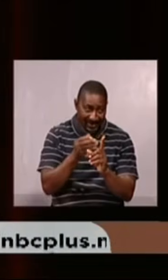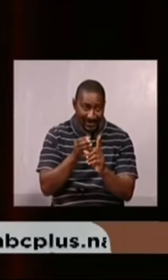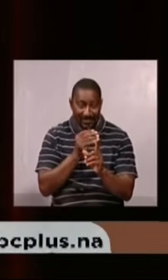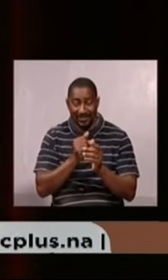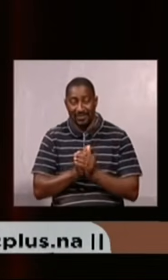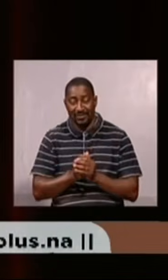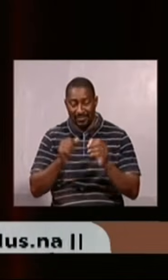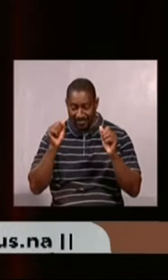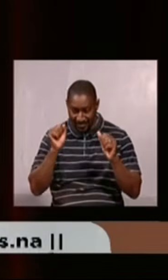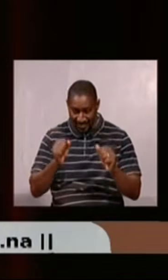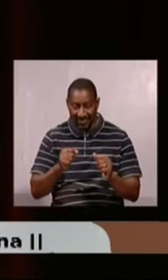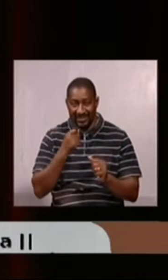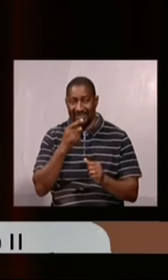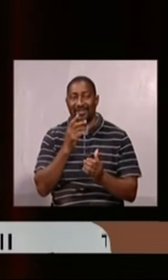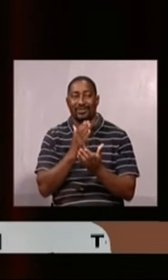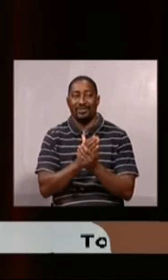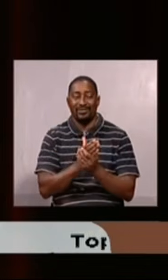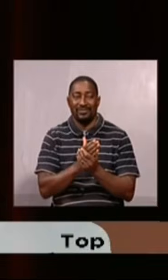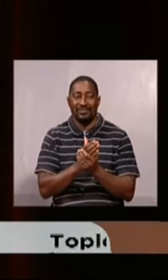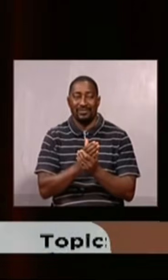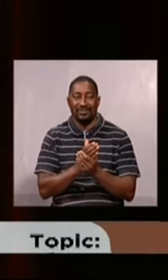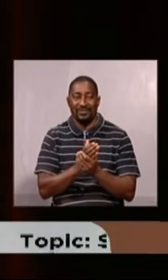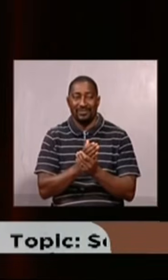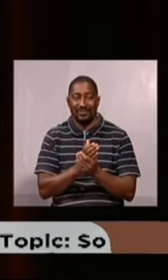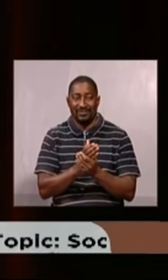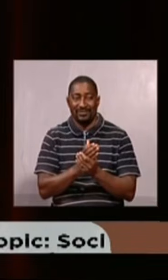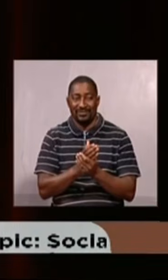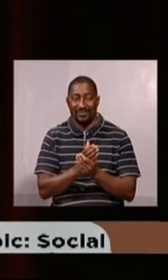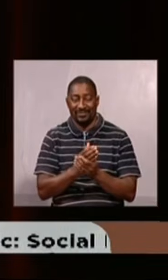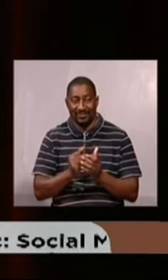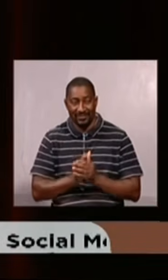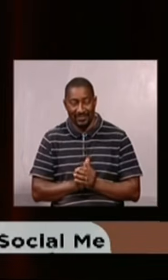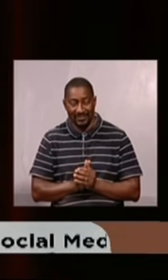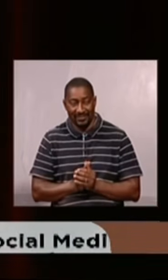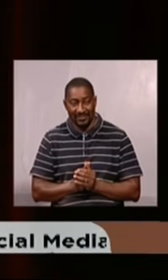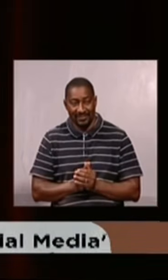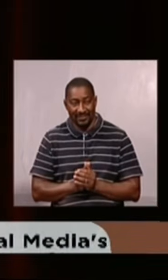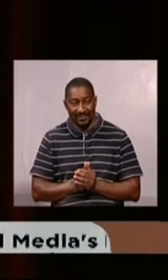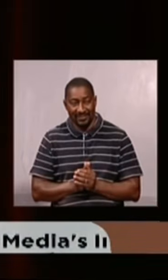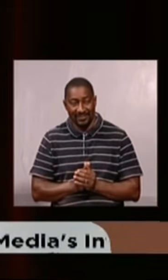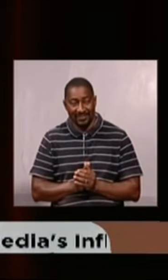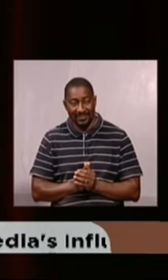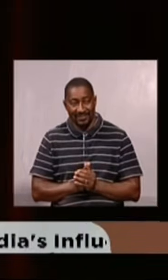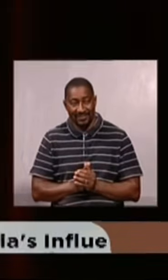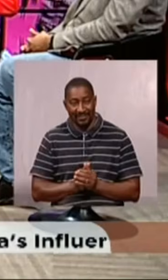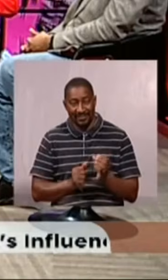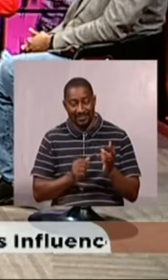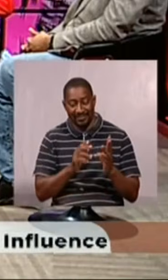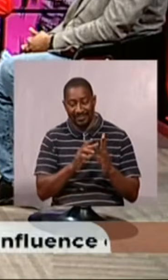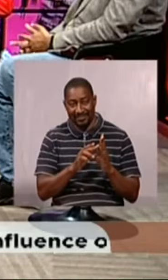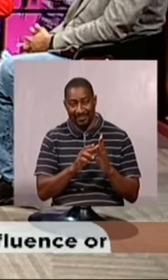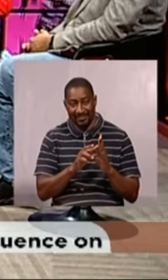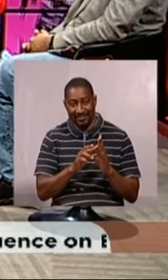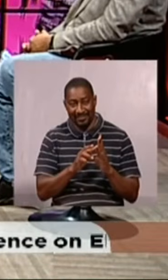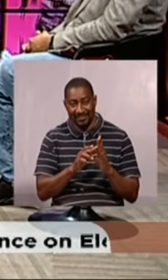up to the expectations that you are promoting online, even if it's a fraction of the cost. You have thoughts on that? On that,